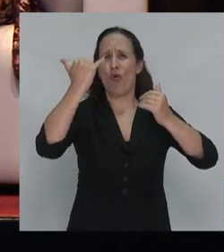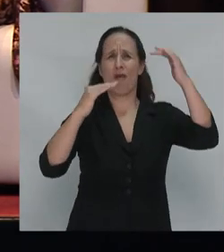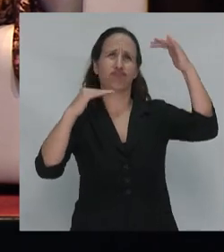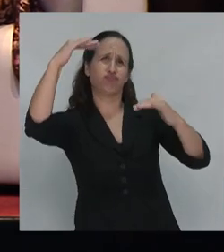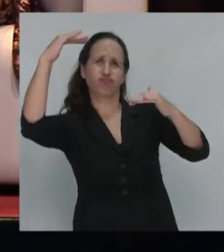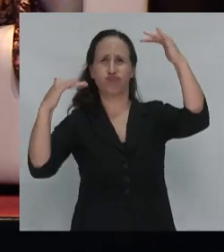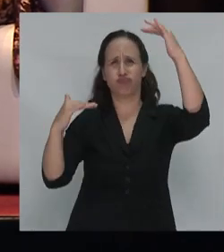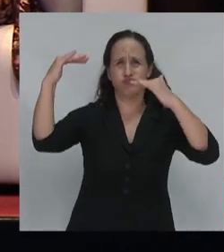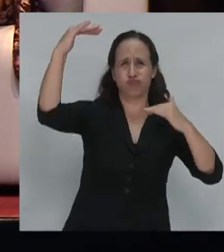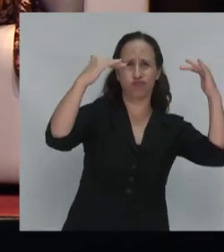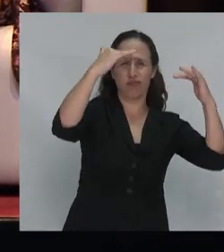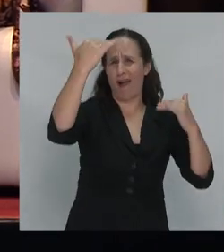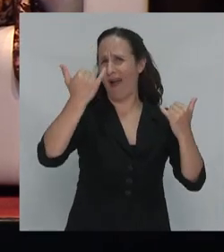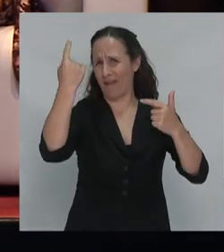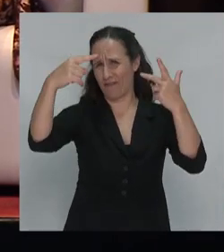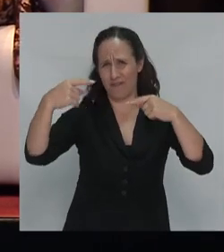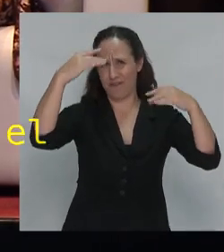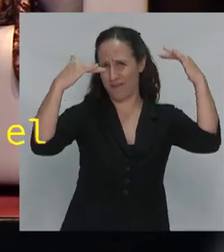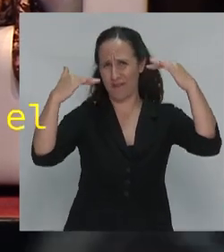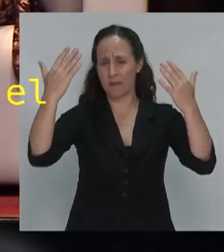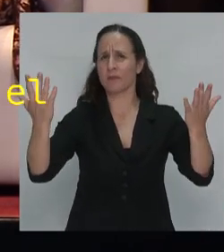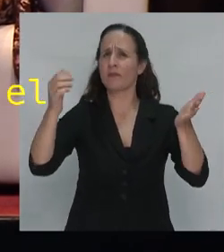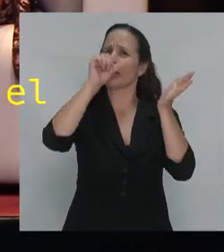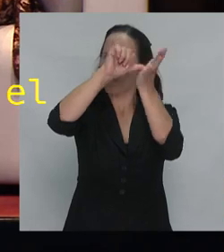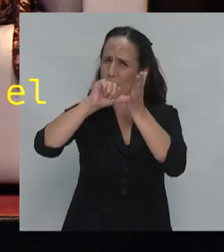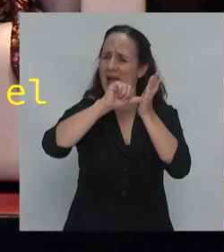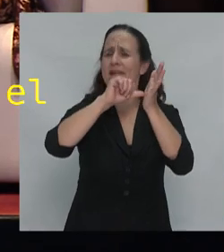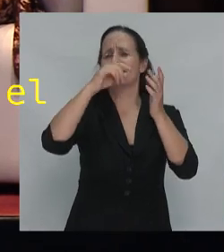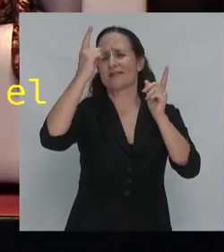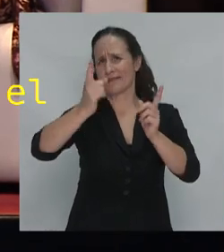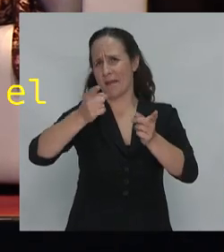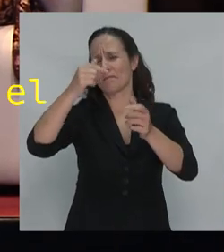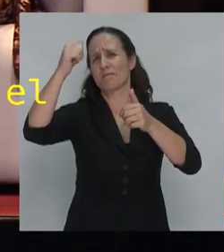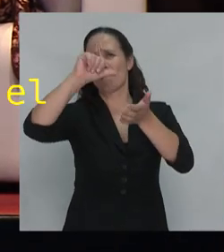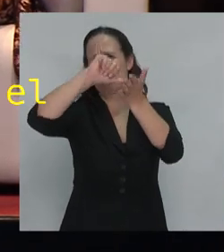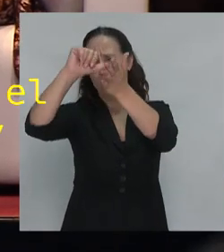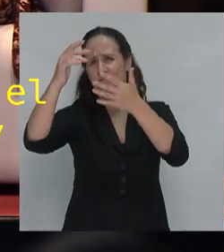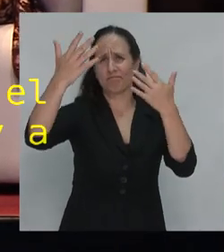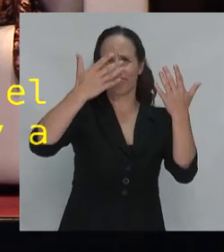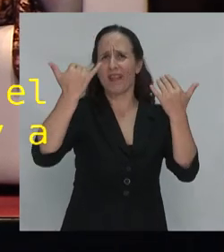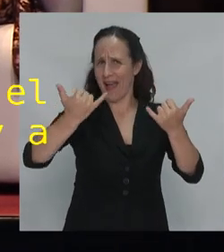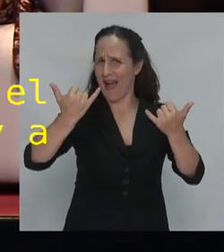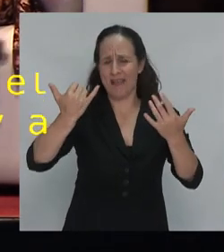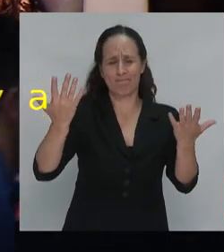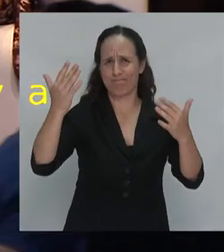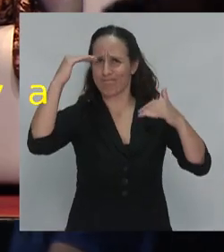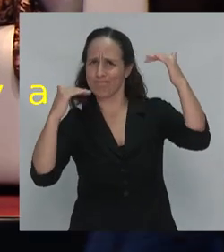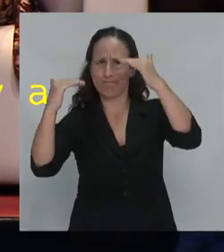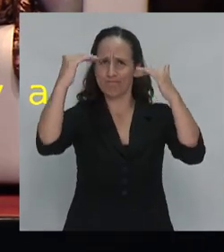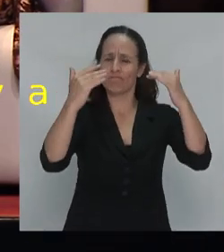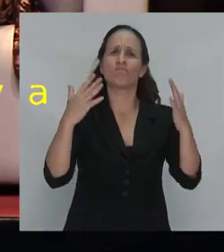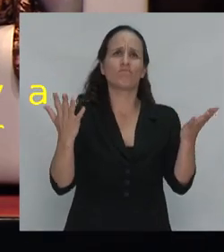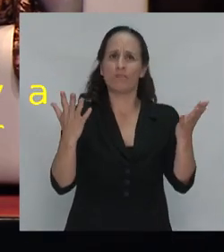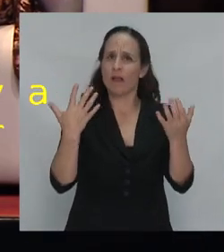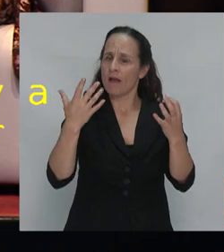countries, across regions. And so they require global solutions. Those are some of the things that we've been working